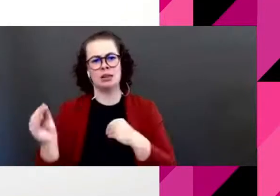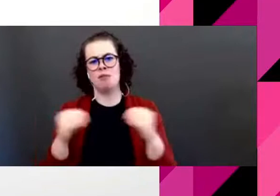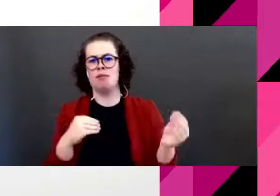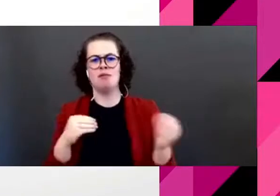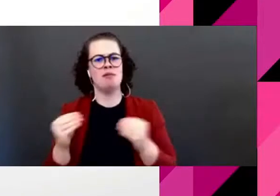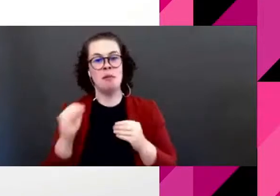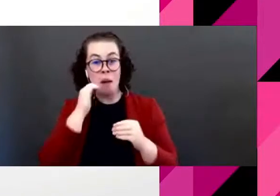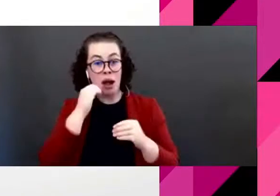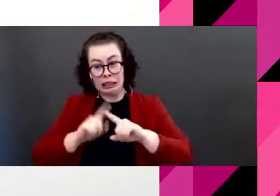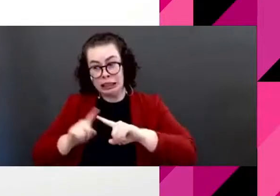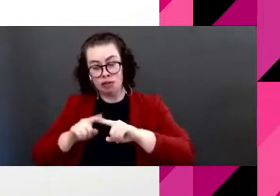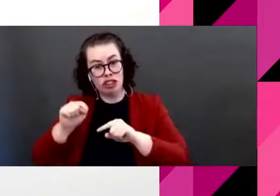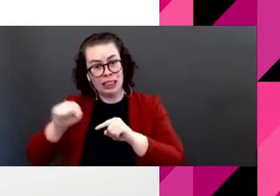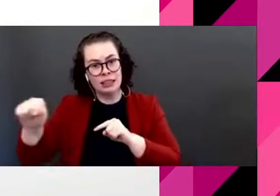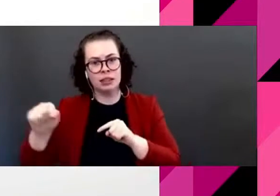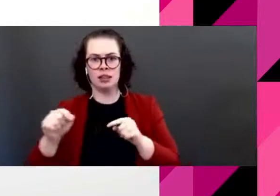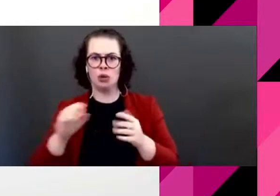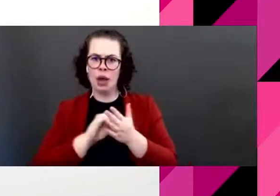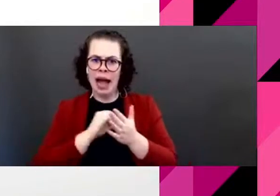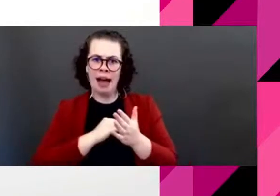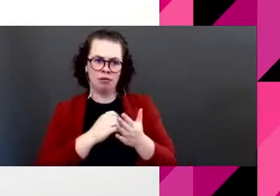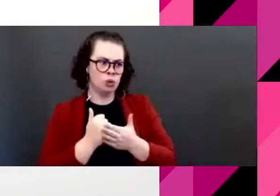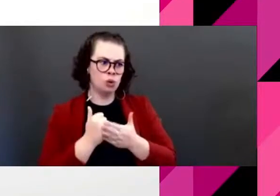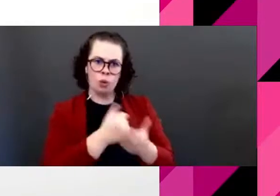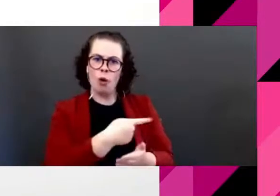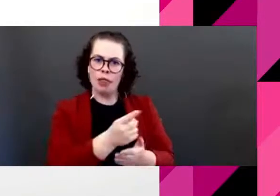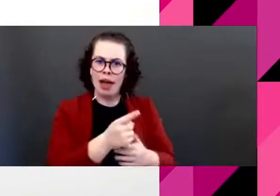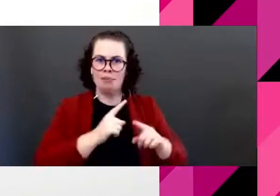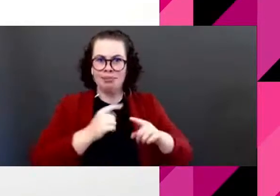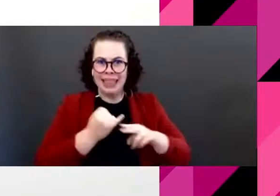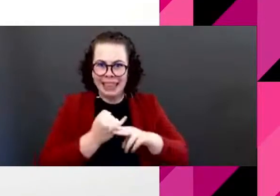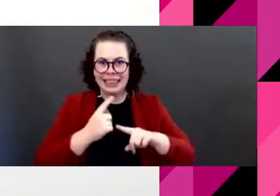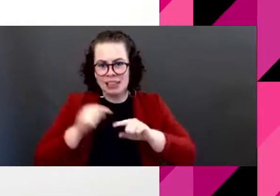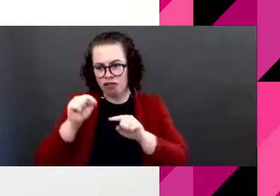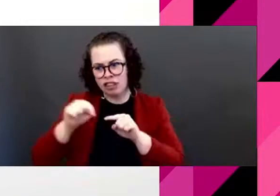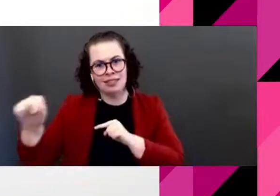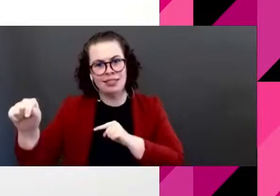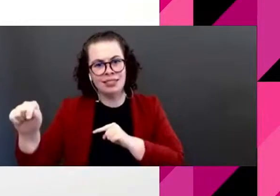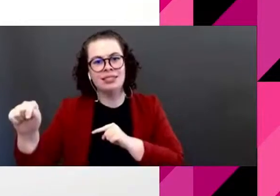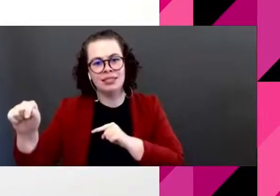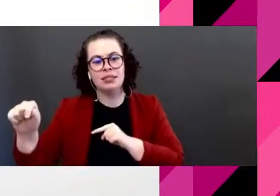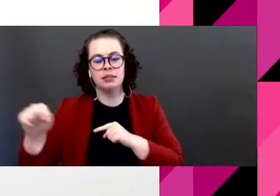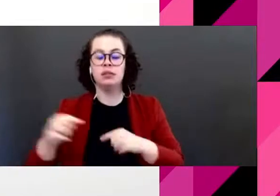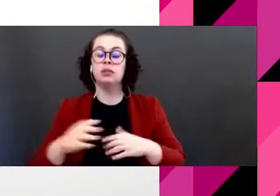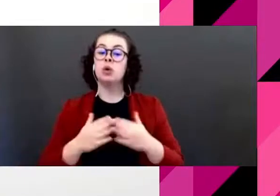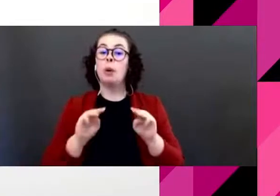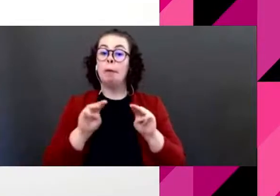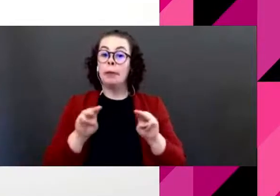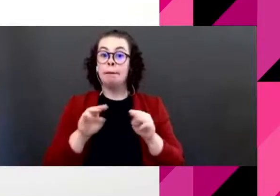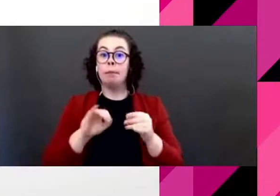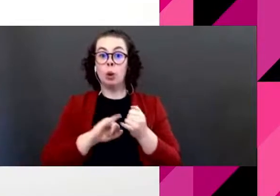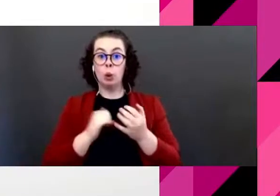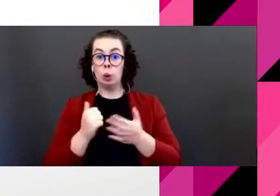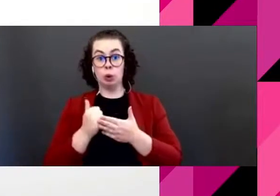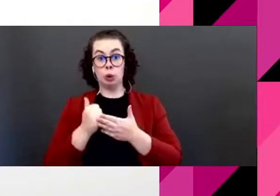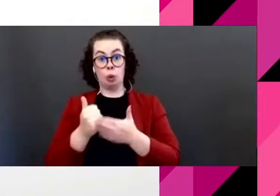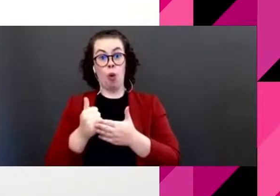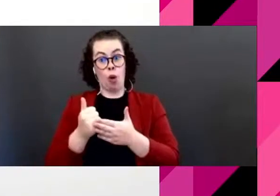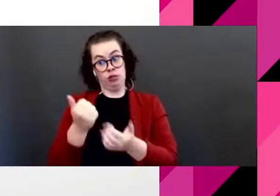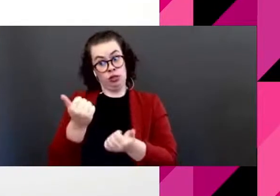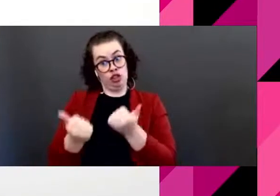we have independent intermediaries and facilitators, and those are people who support the justice system to ensure the